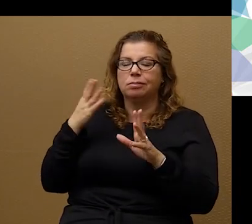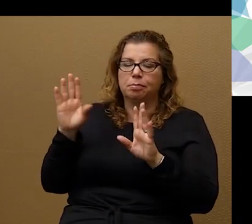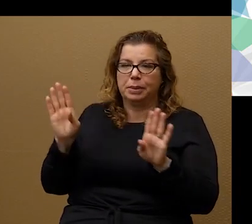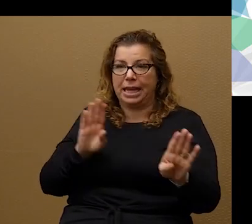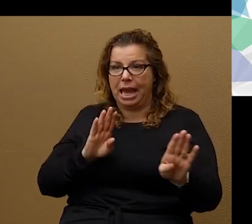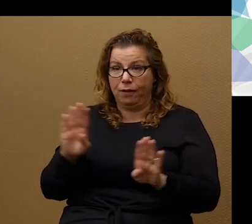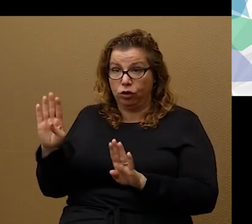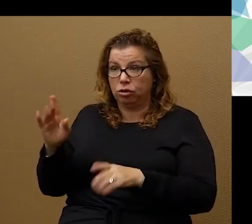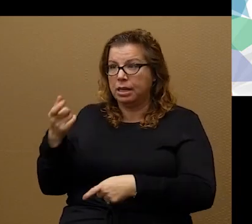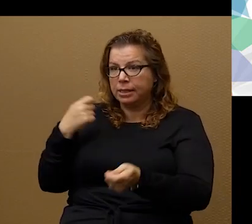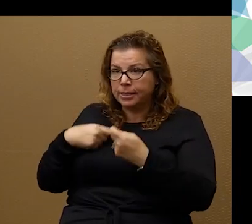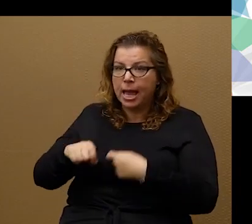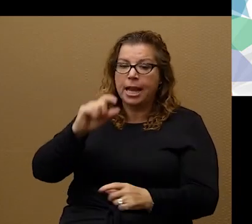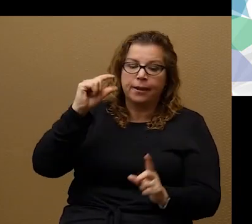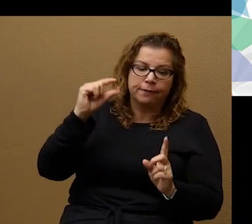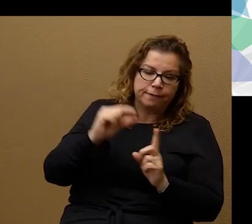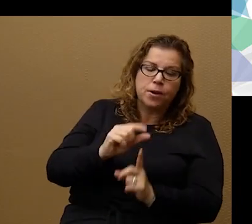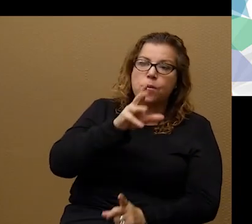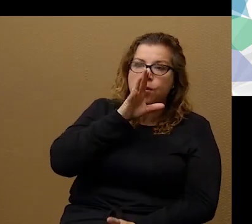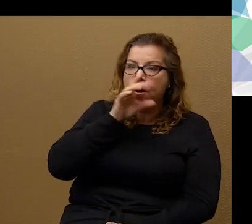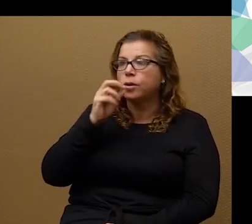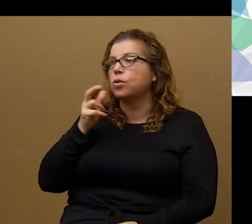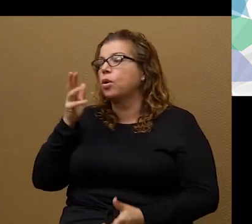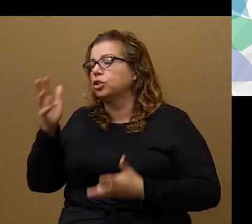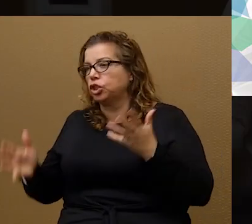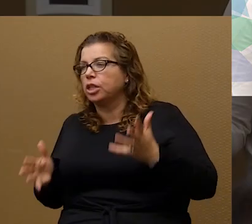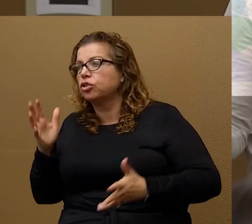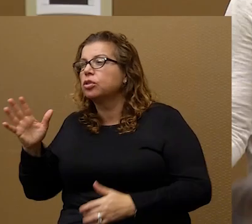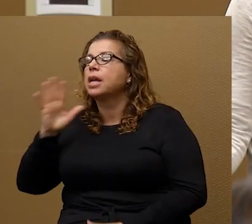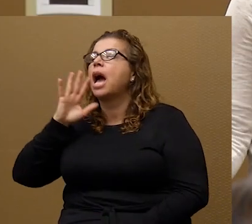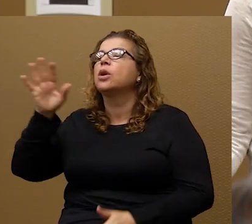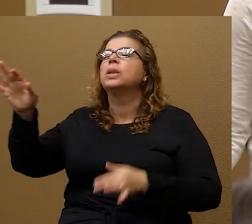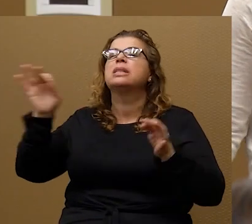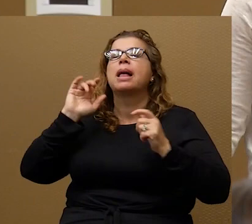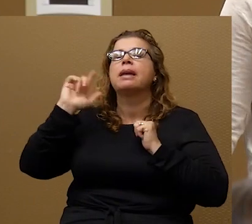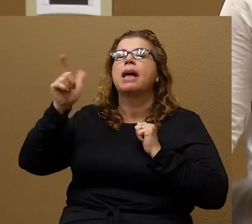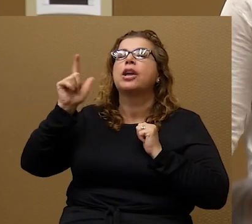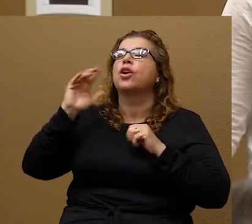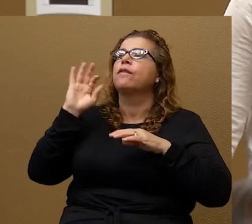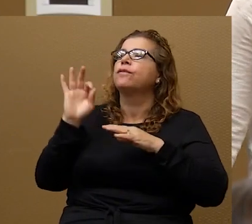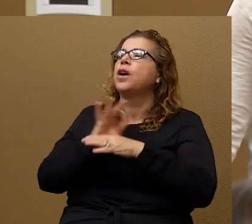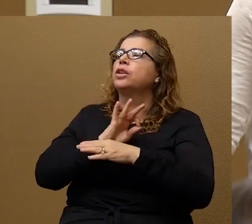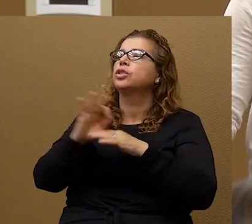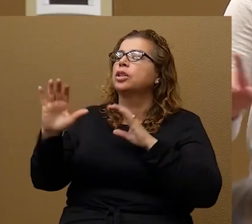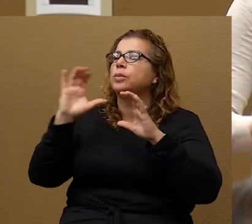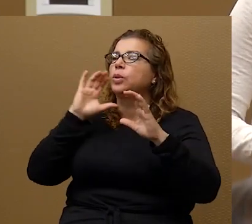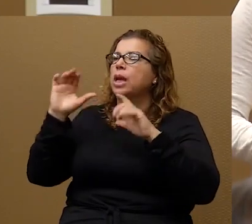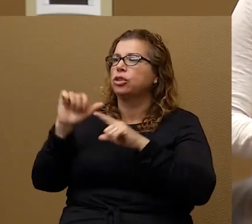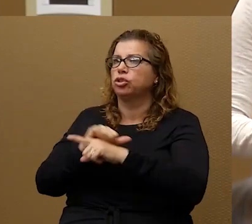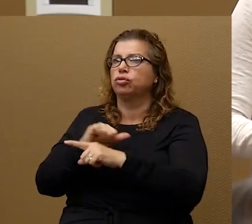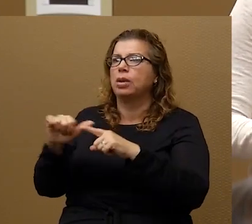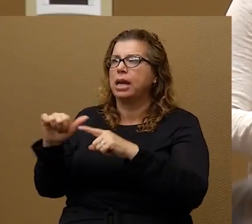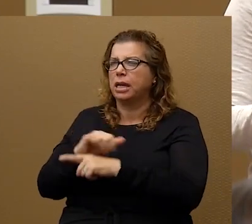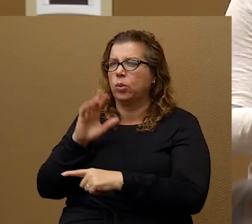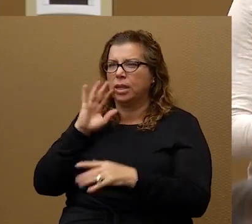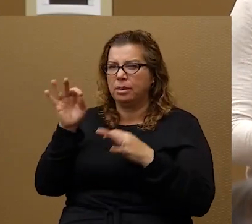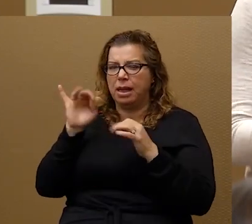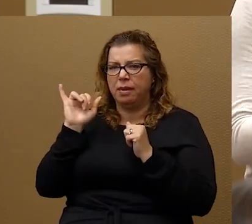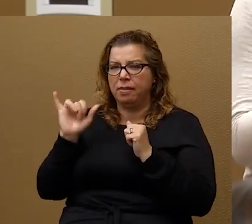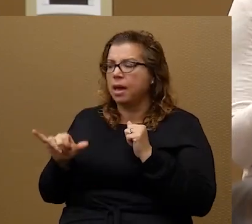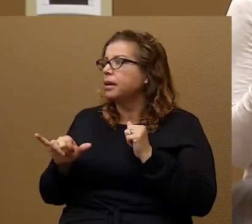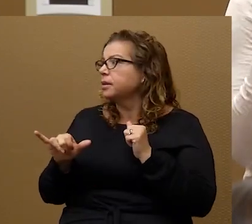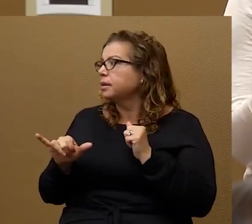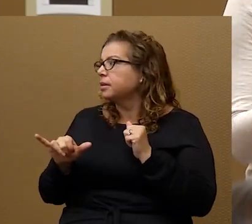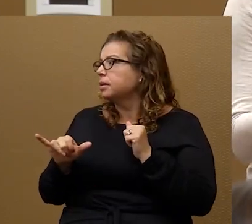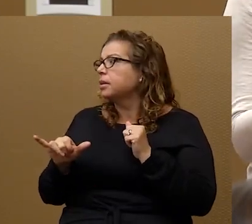than words and gestures. And I'll talk a little bit later about functional communication training later, which is instead